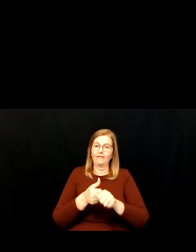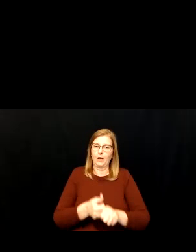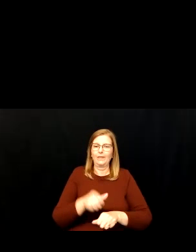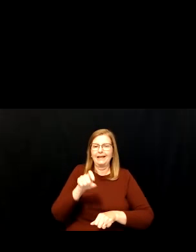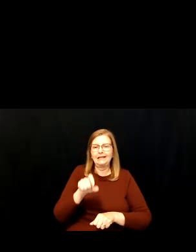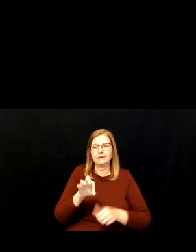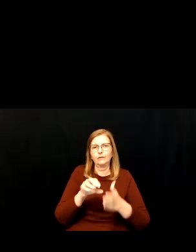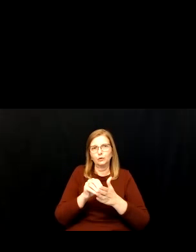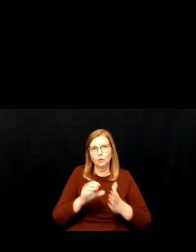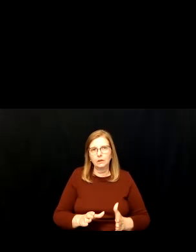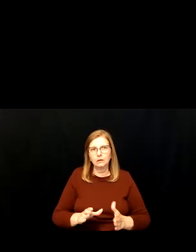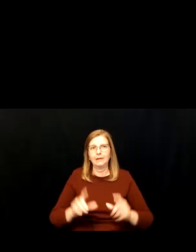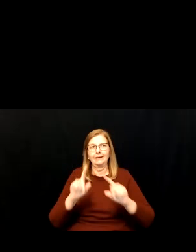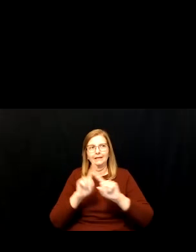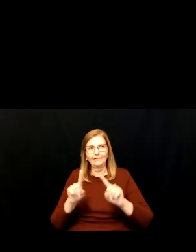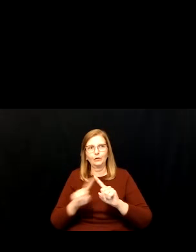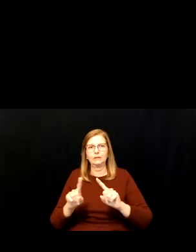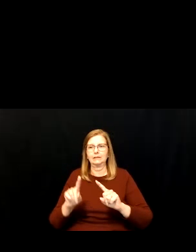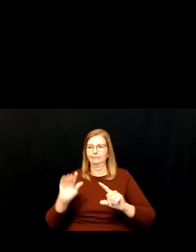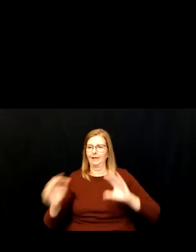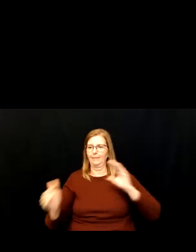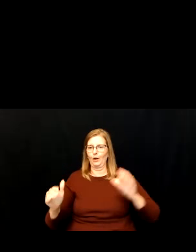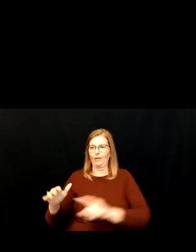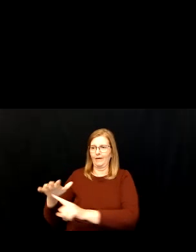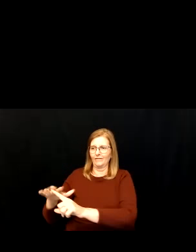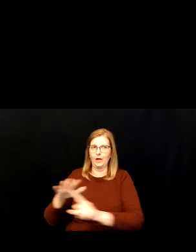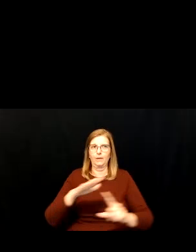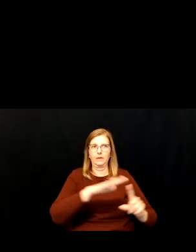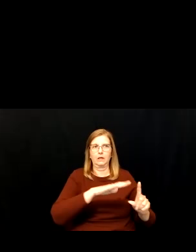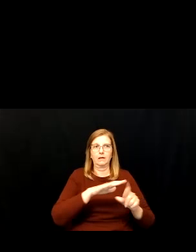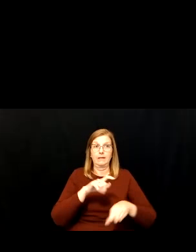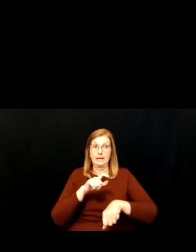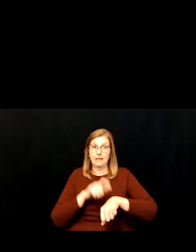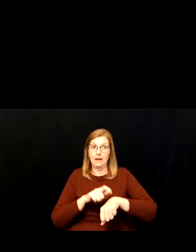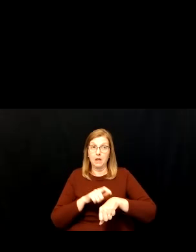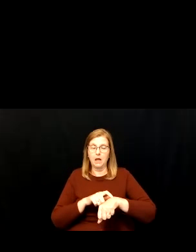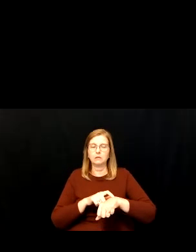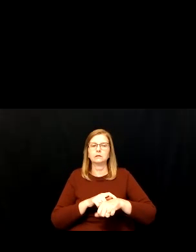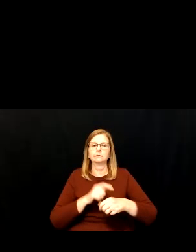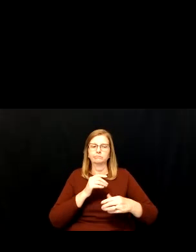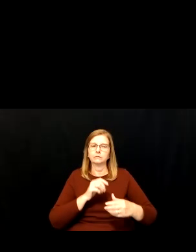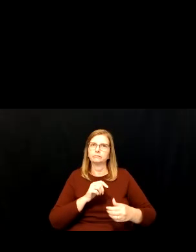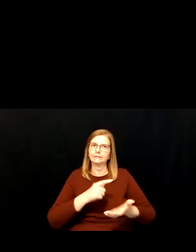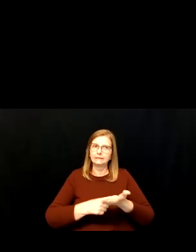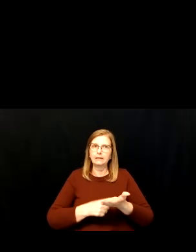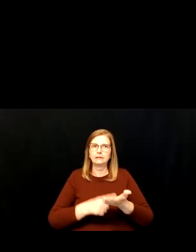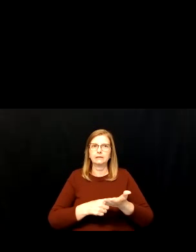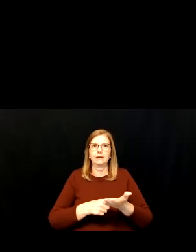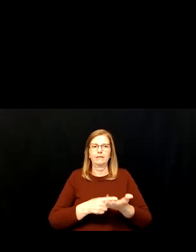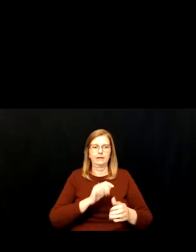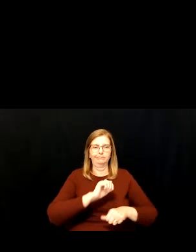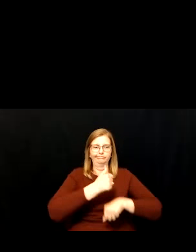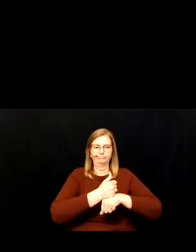and the differences in environments. Timelines address well-mapped action steps with specific target dates